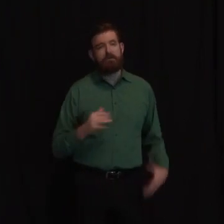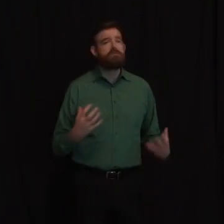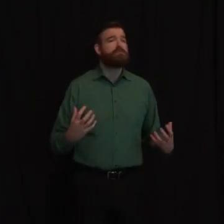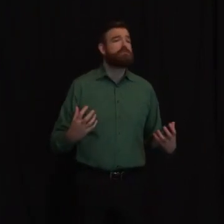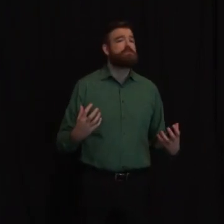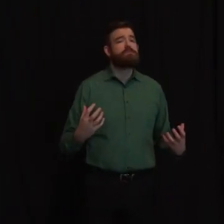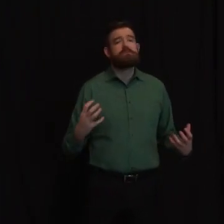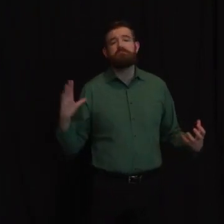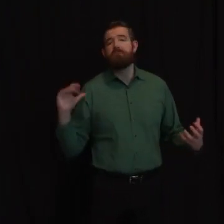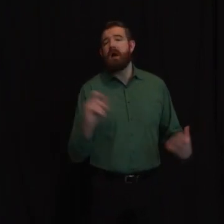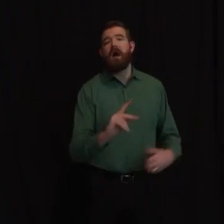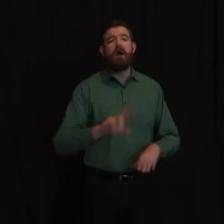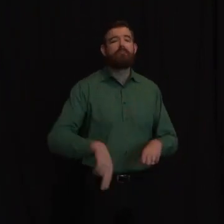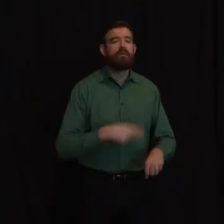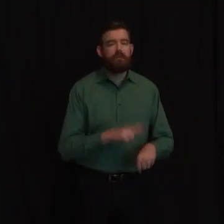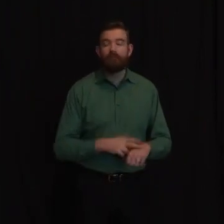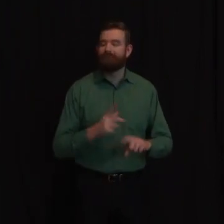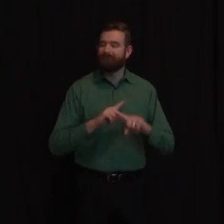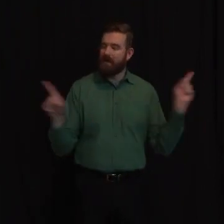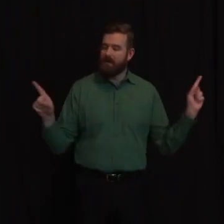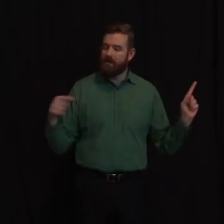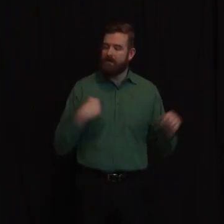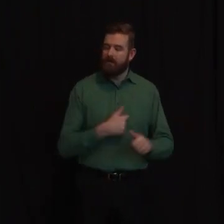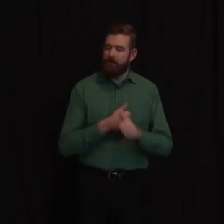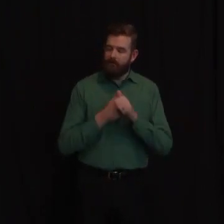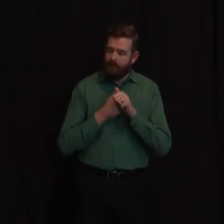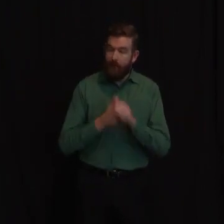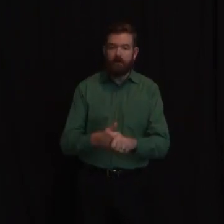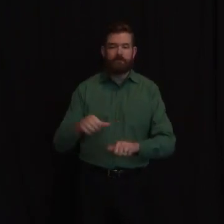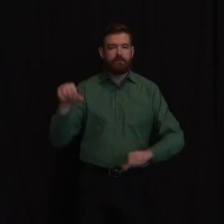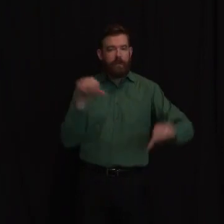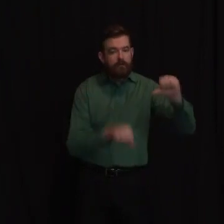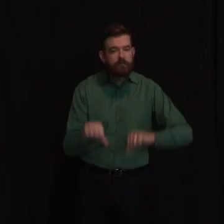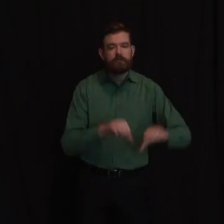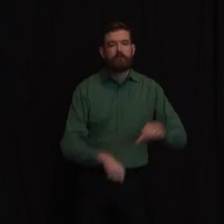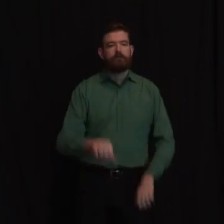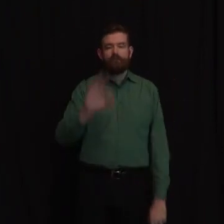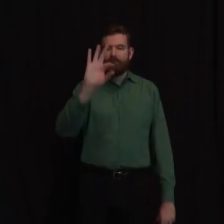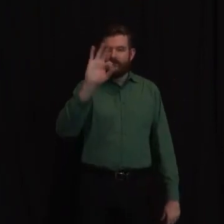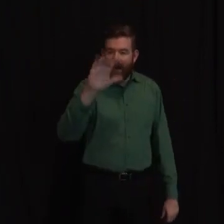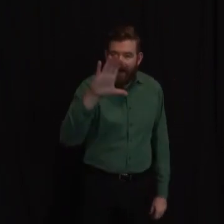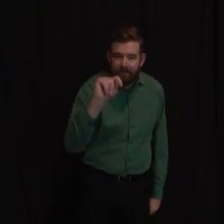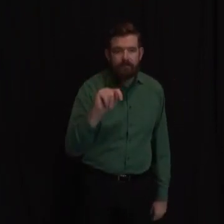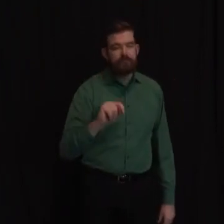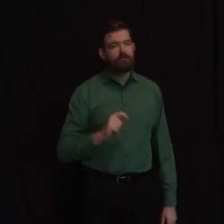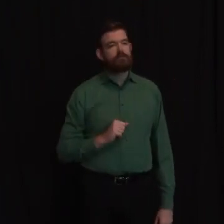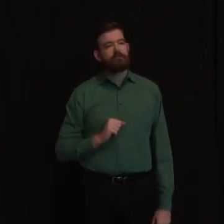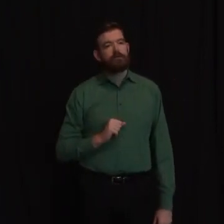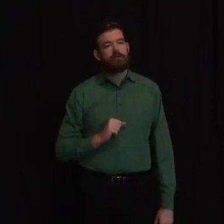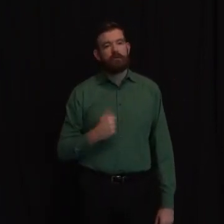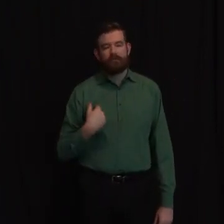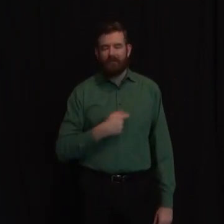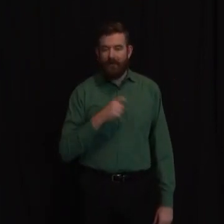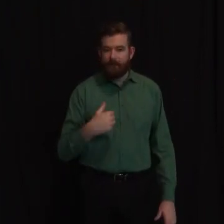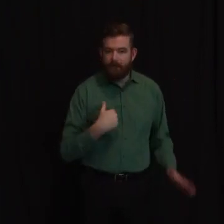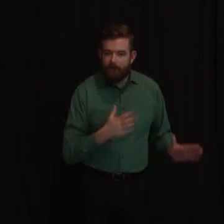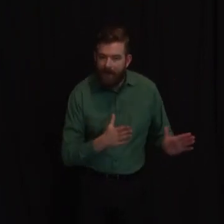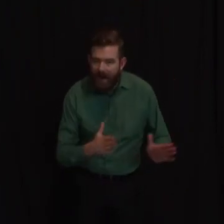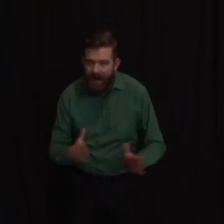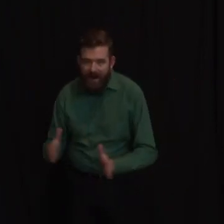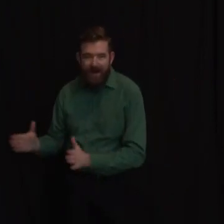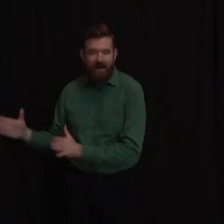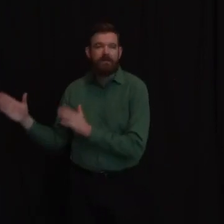on science. And we have to have a plan. if you saw our lives